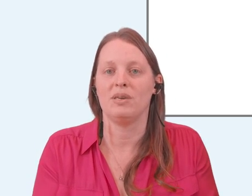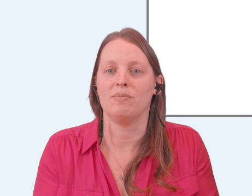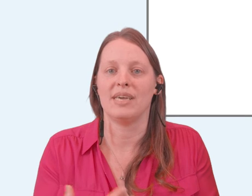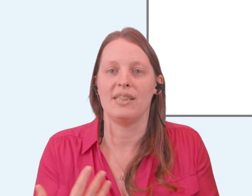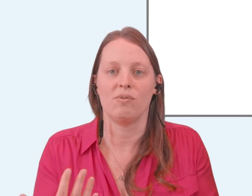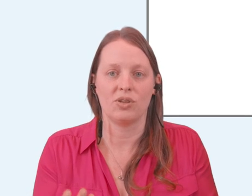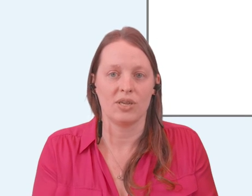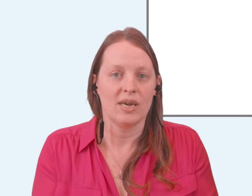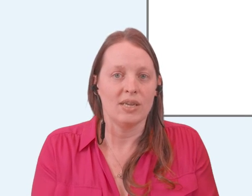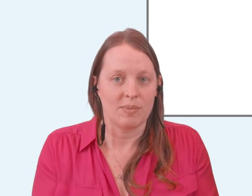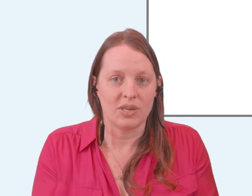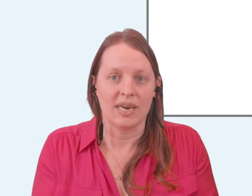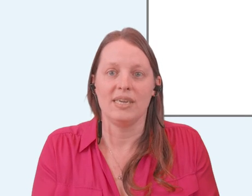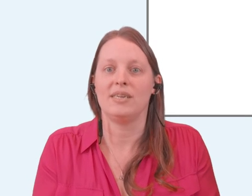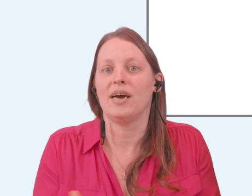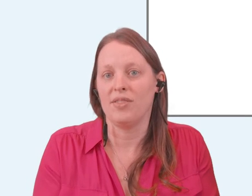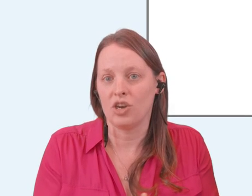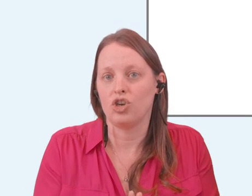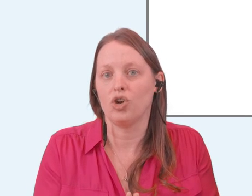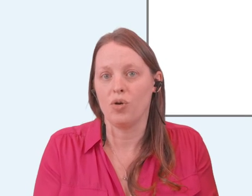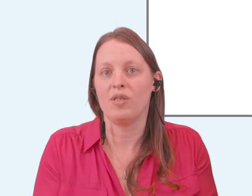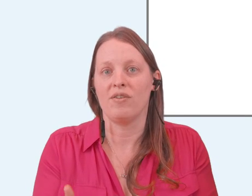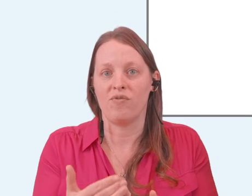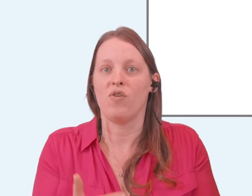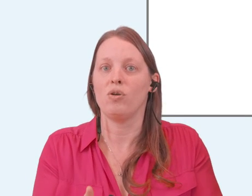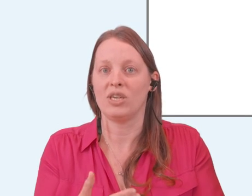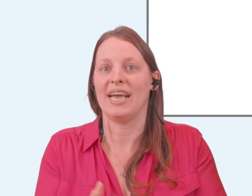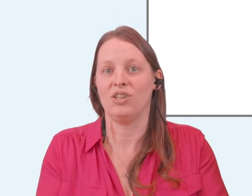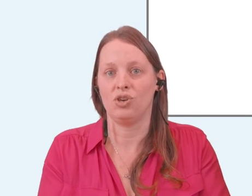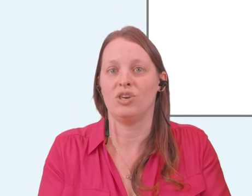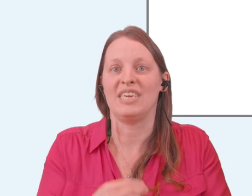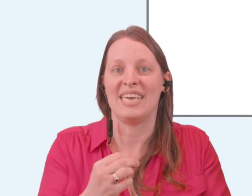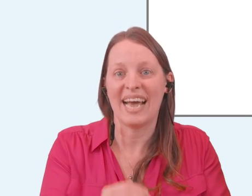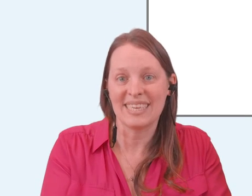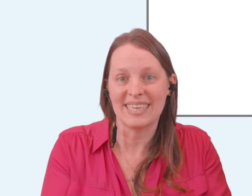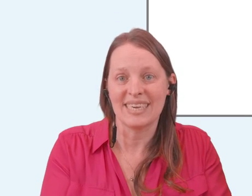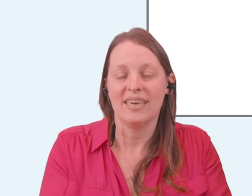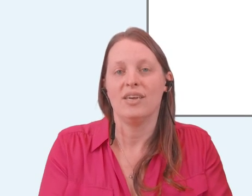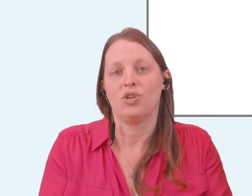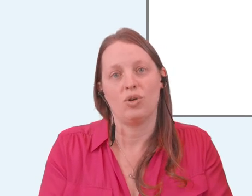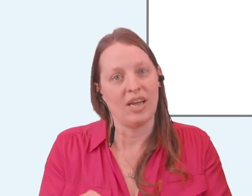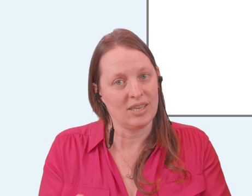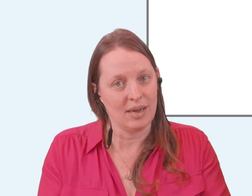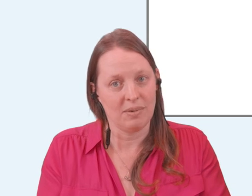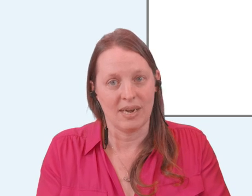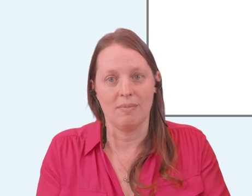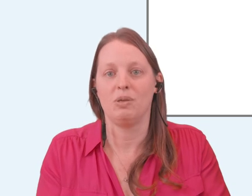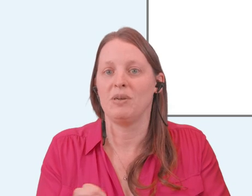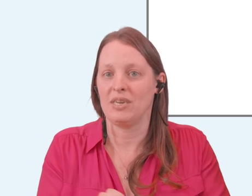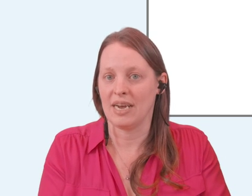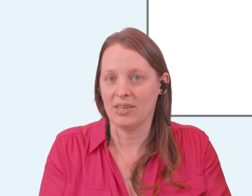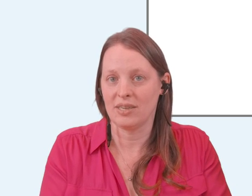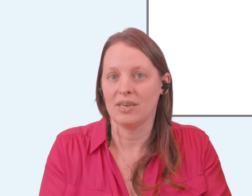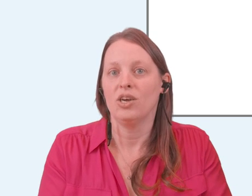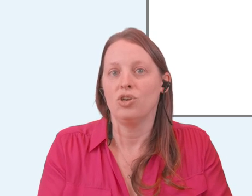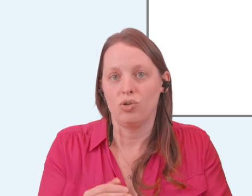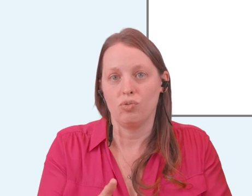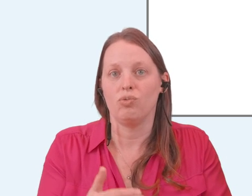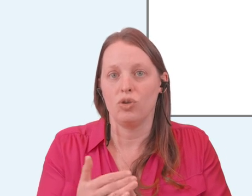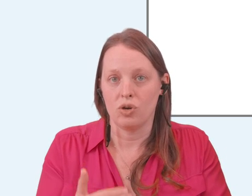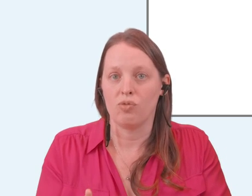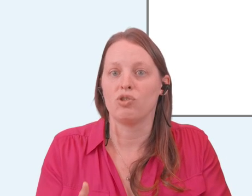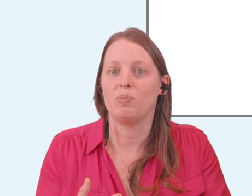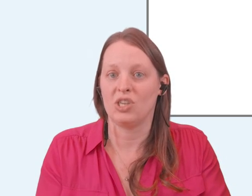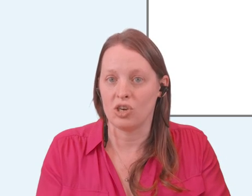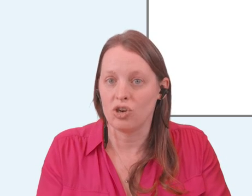your symptoms? And there was some studies done that showed that if folks answered yes, so not sometimes, but yes,